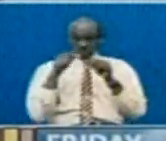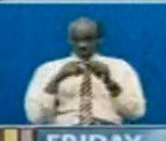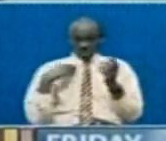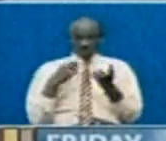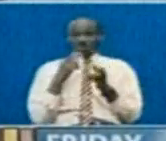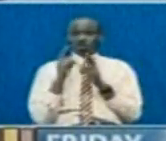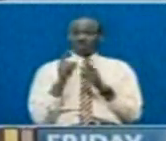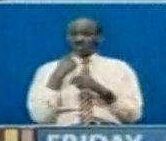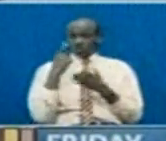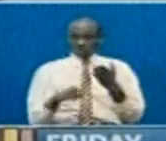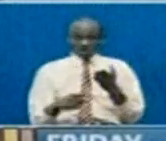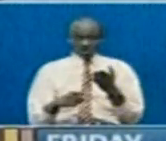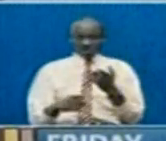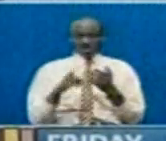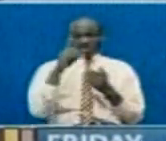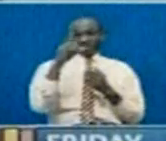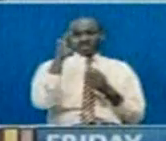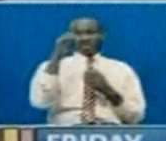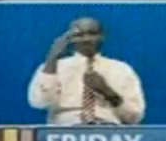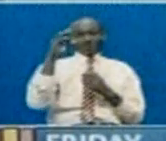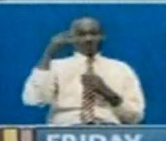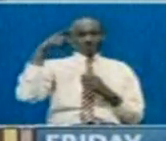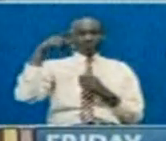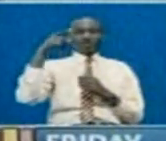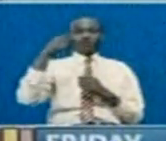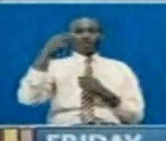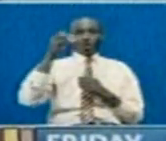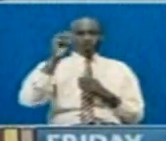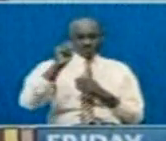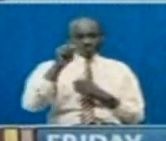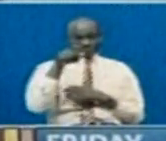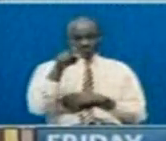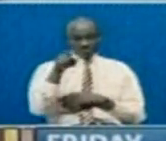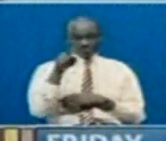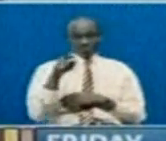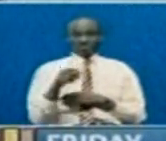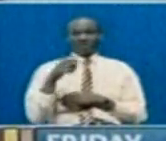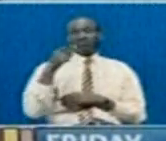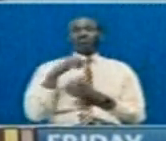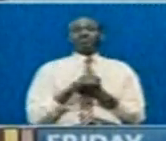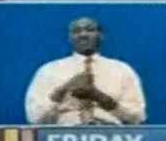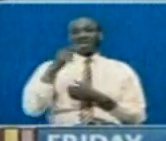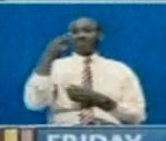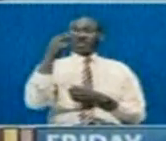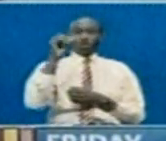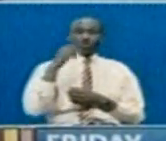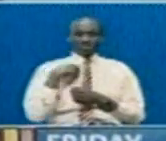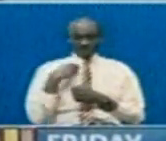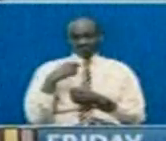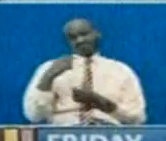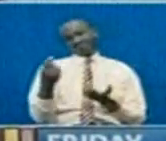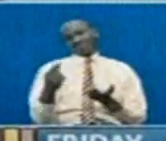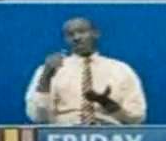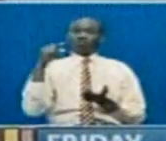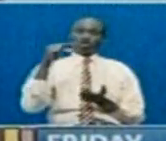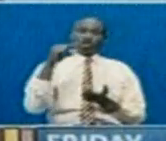usually call, diphthong. Dual vowel glide. Geothermal, just like geometric